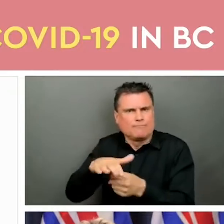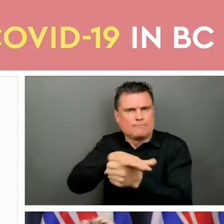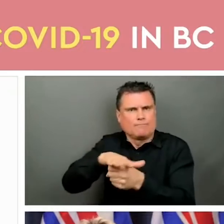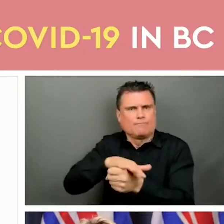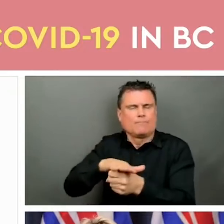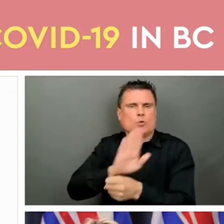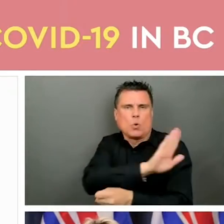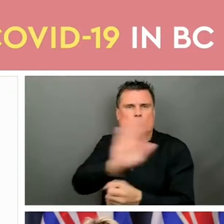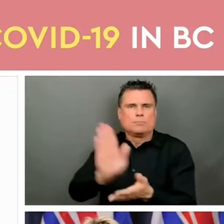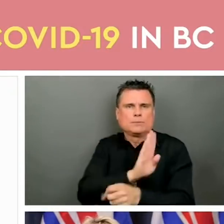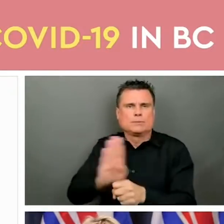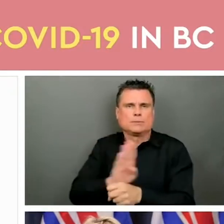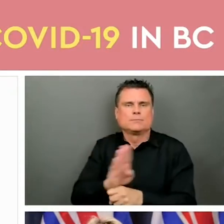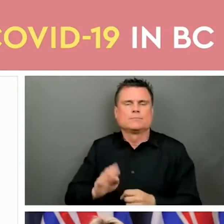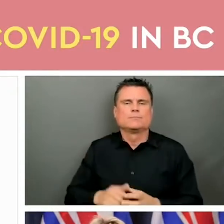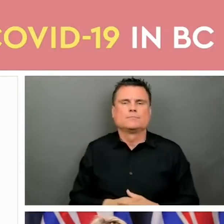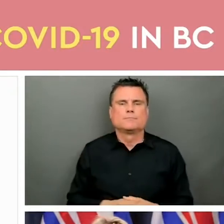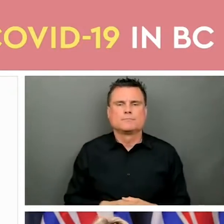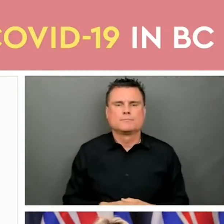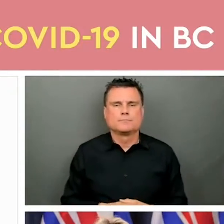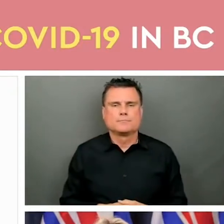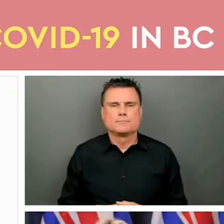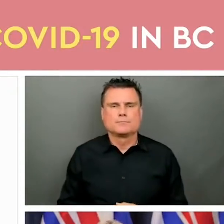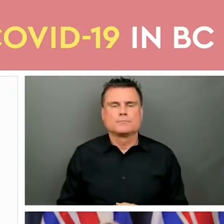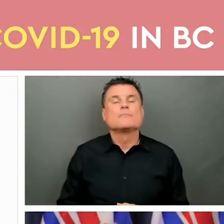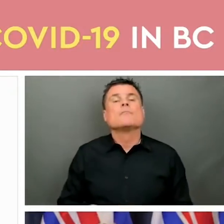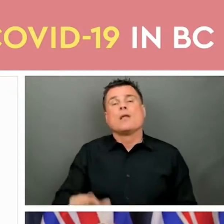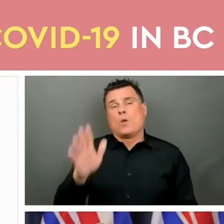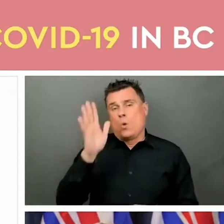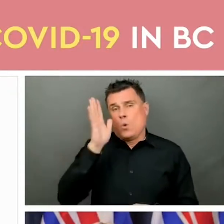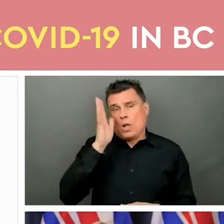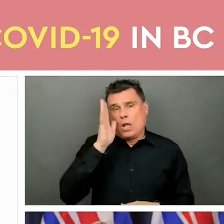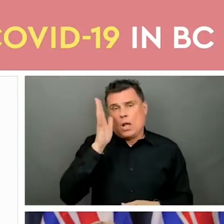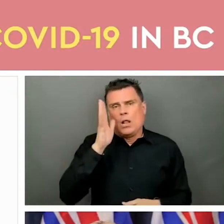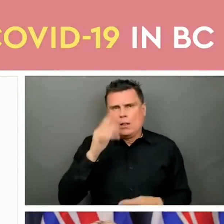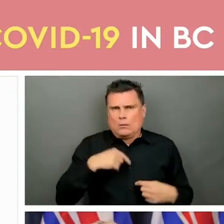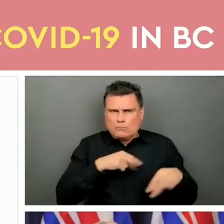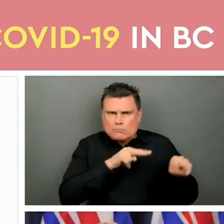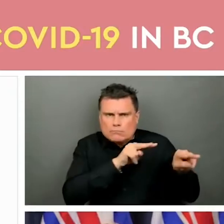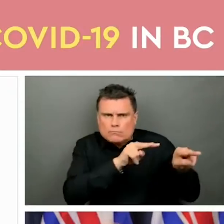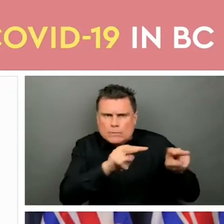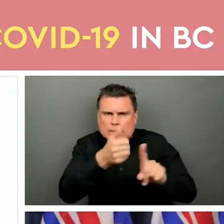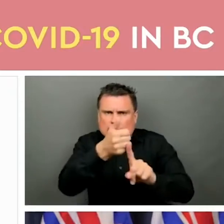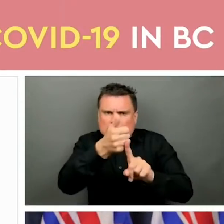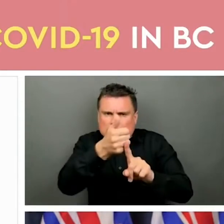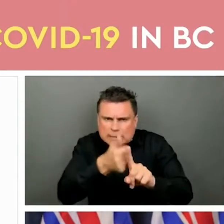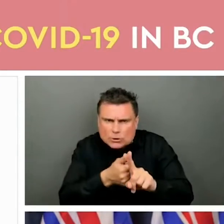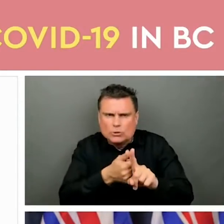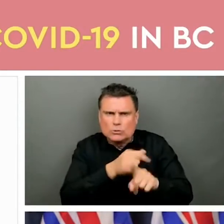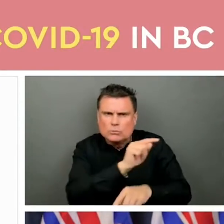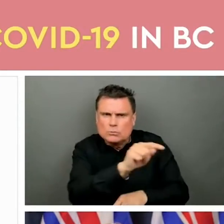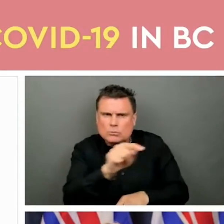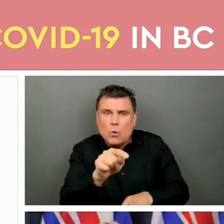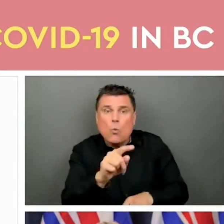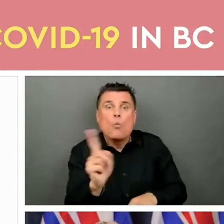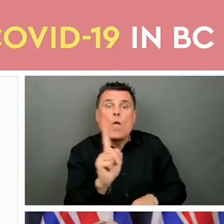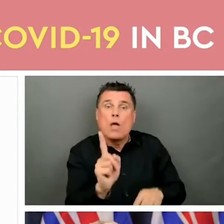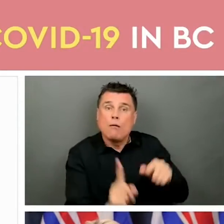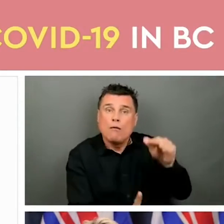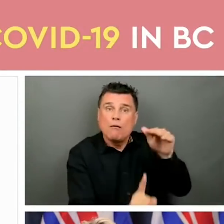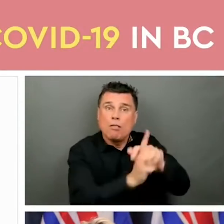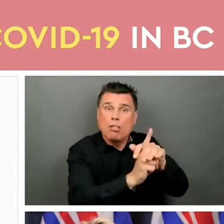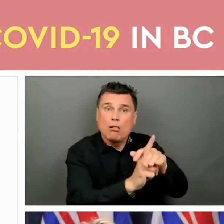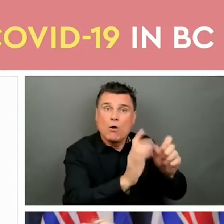we do this instead of broad closures along sectors of different parts of our business